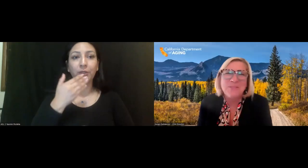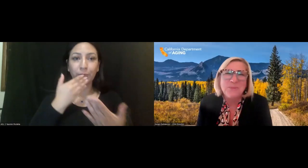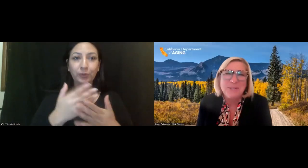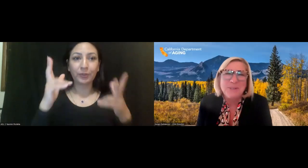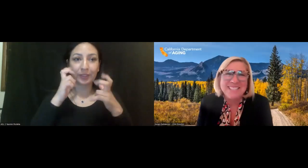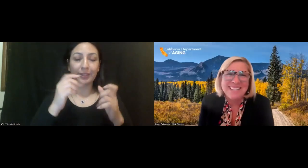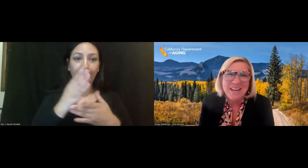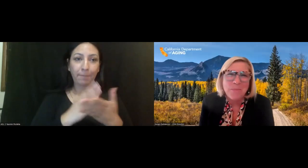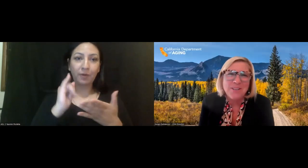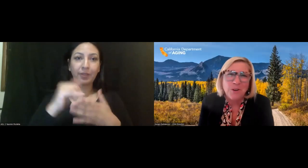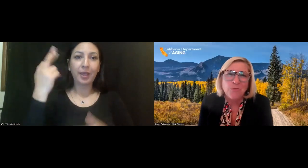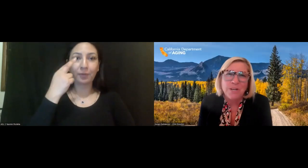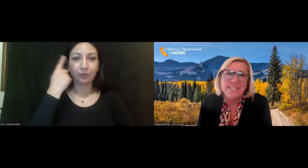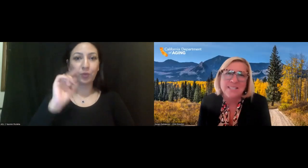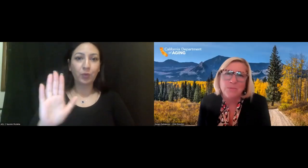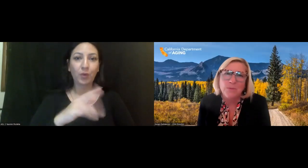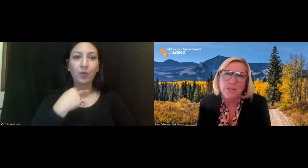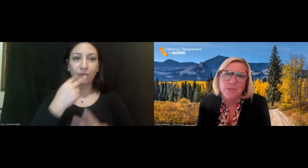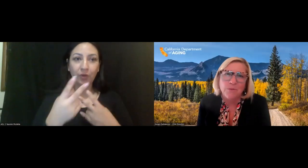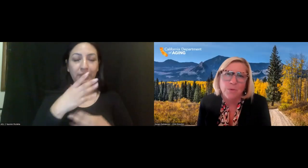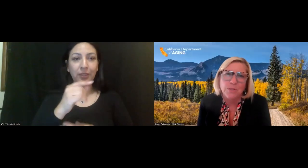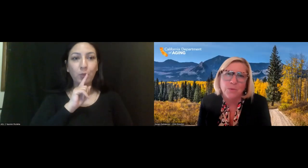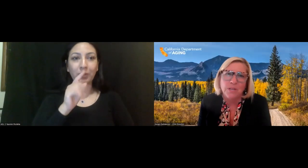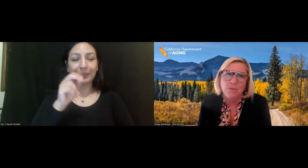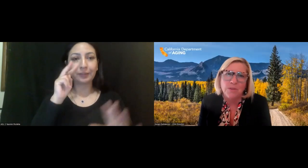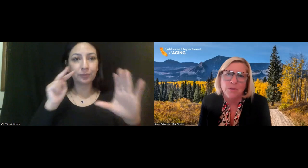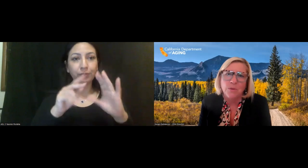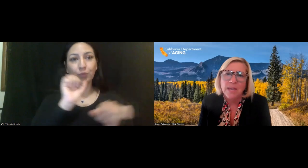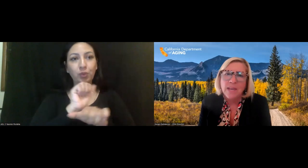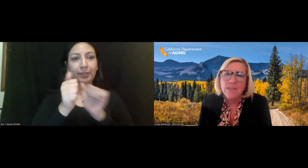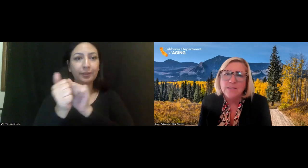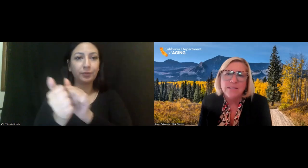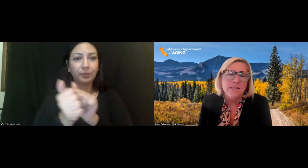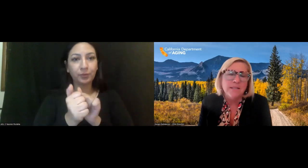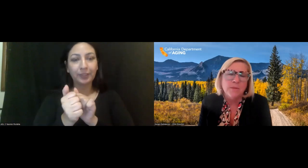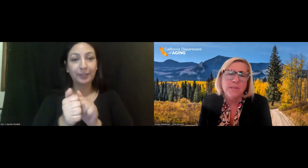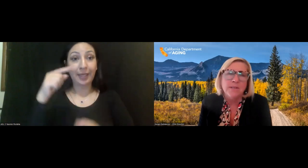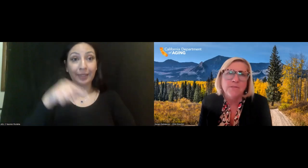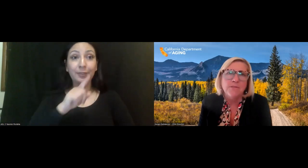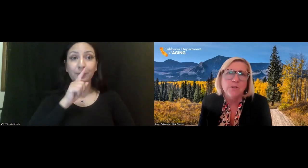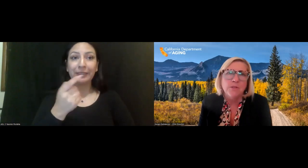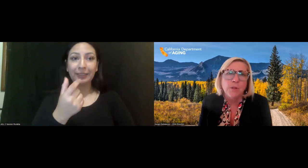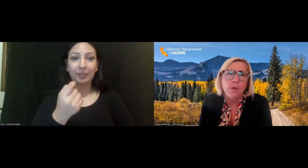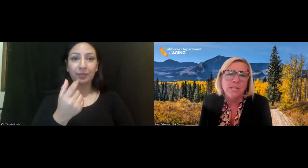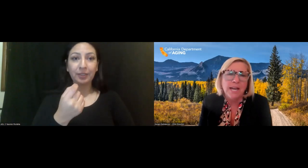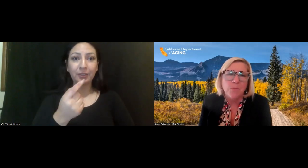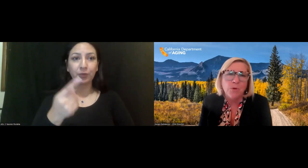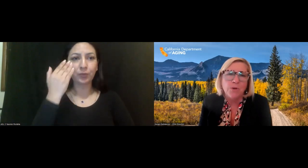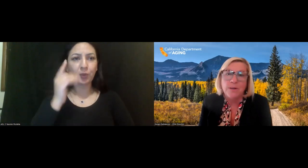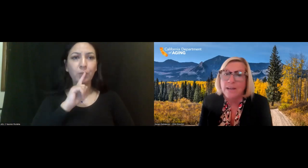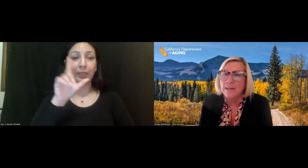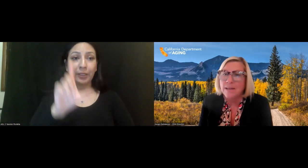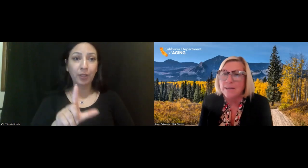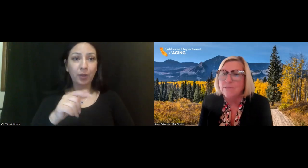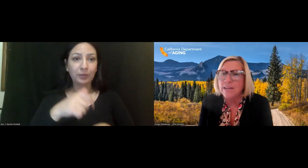part of the reason in your own voices. And we really look forward to working with you. This is a little bit of, you know, the lull time.